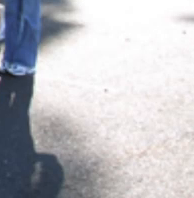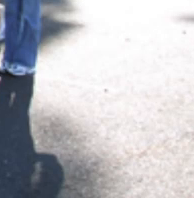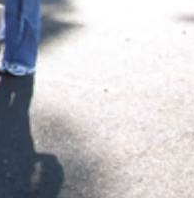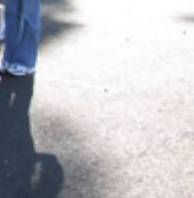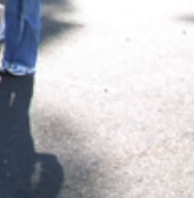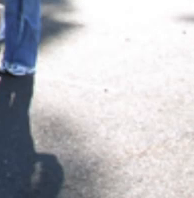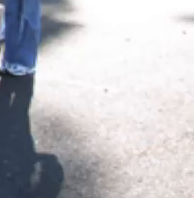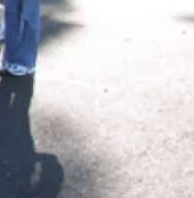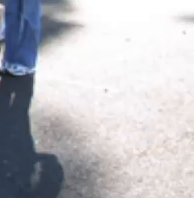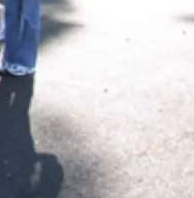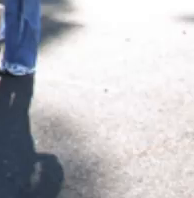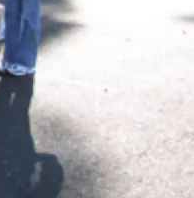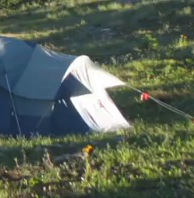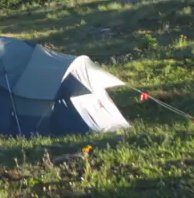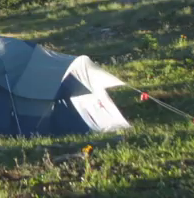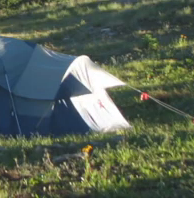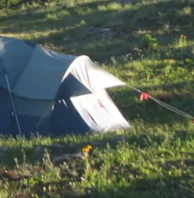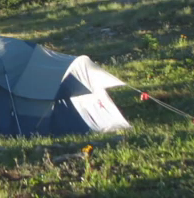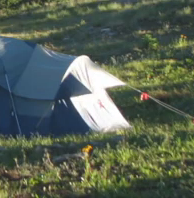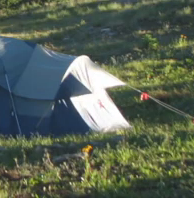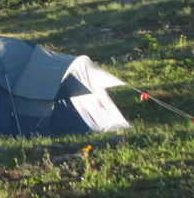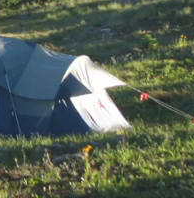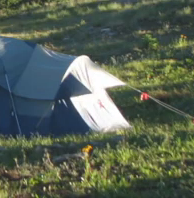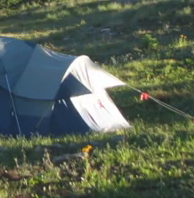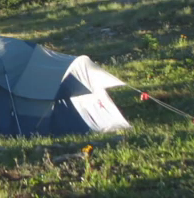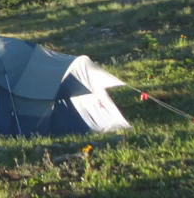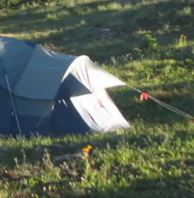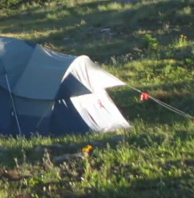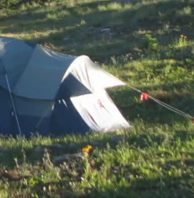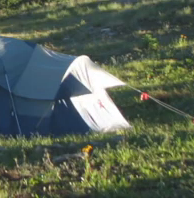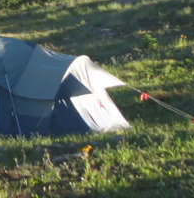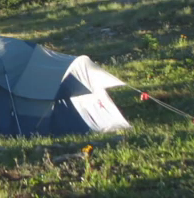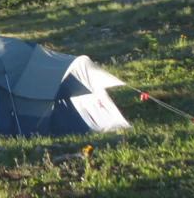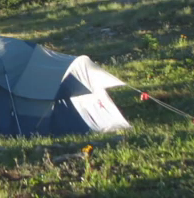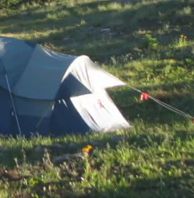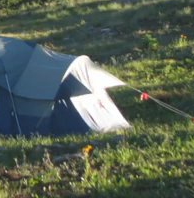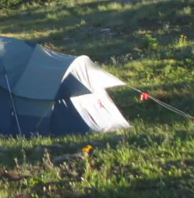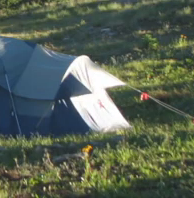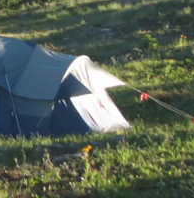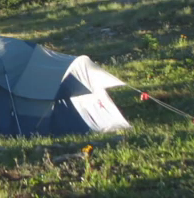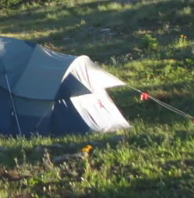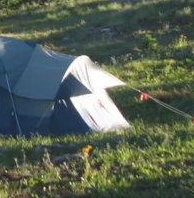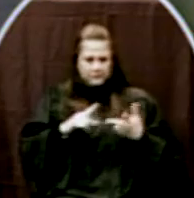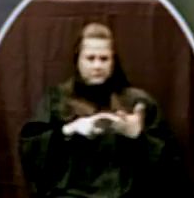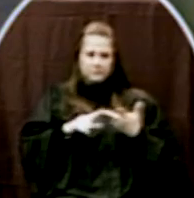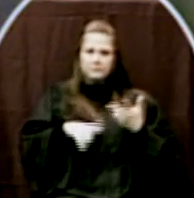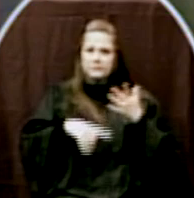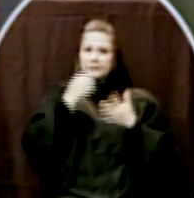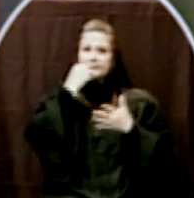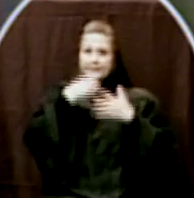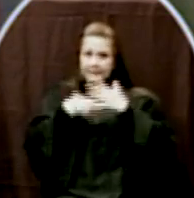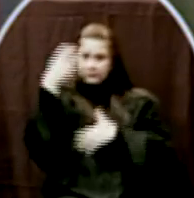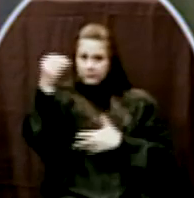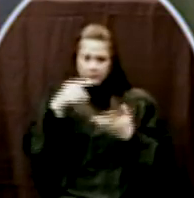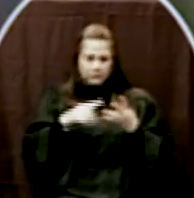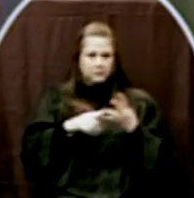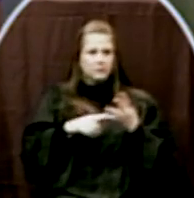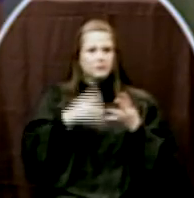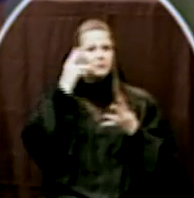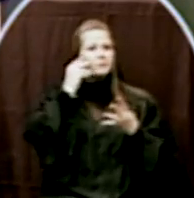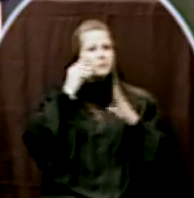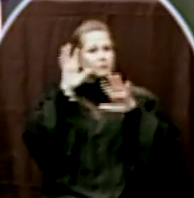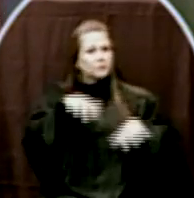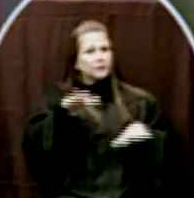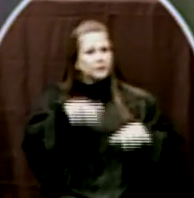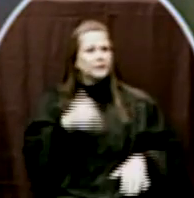vans. We sleep on the ground in tents. We eat outside. We get rained on every day. Unless you're with